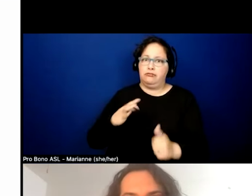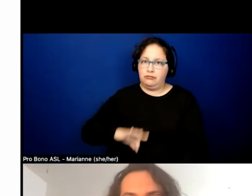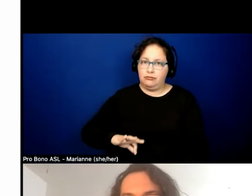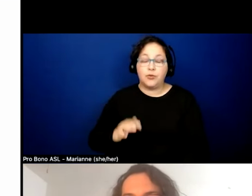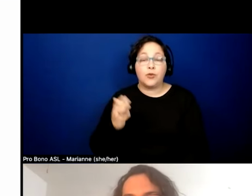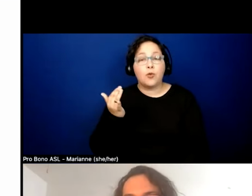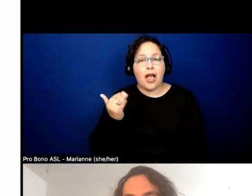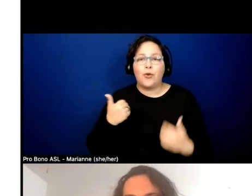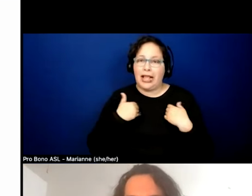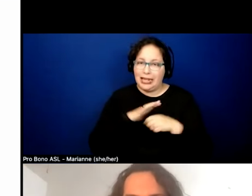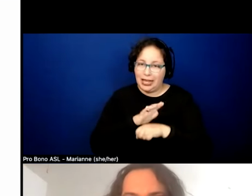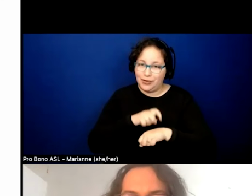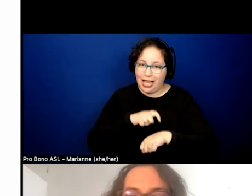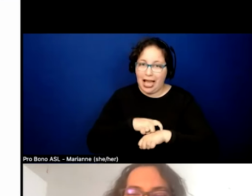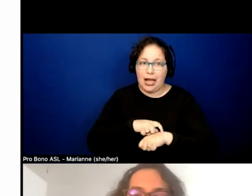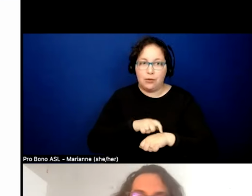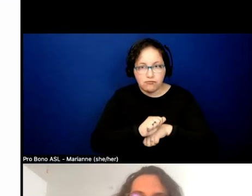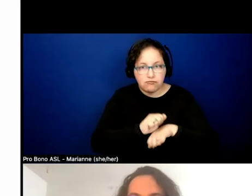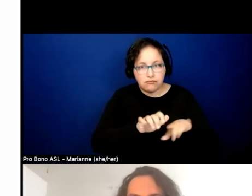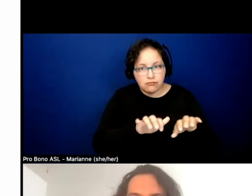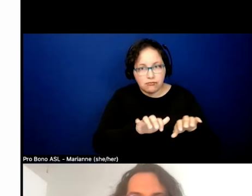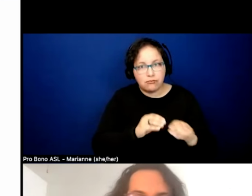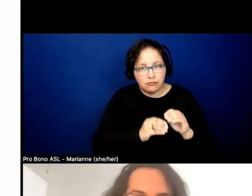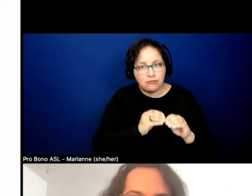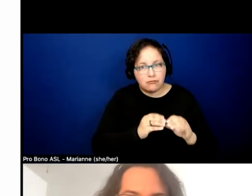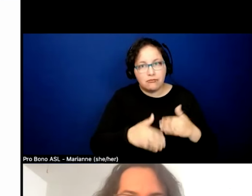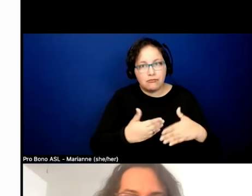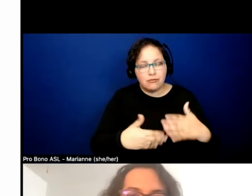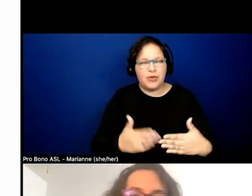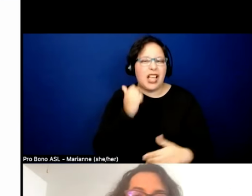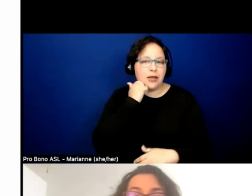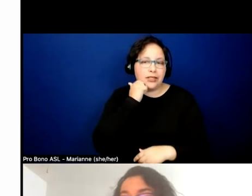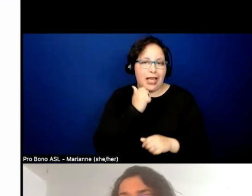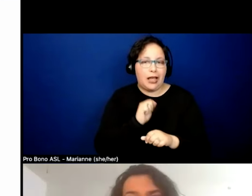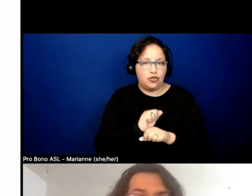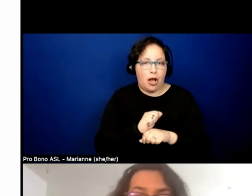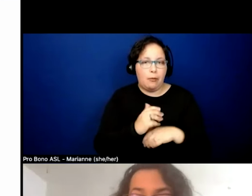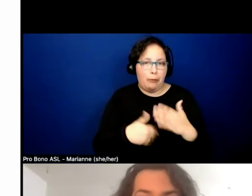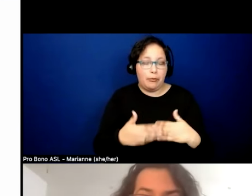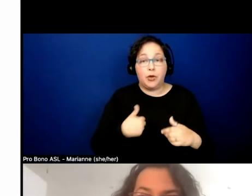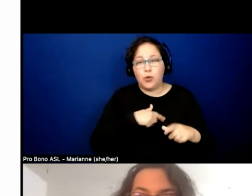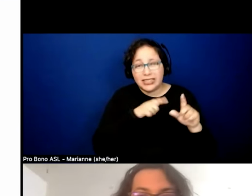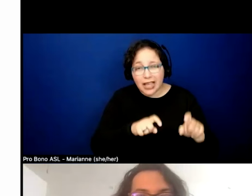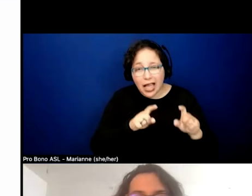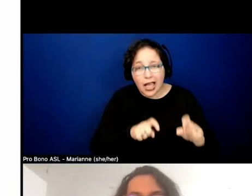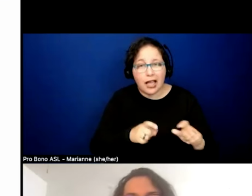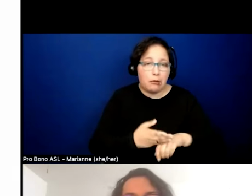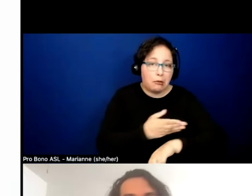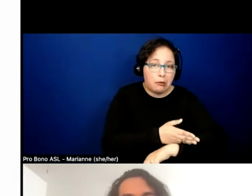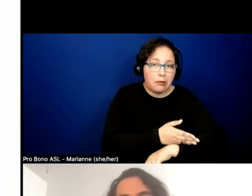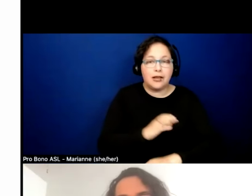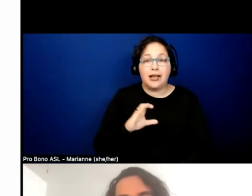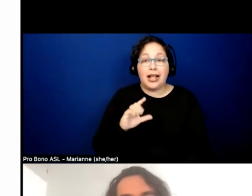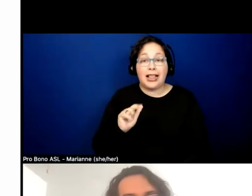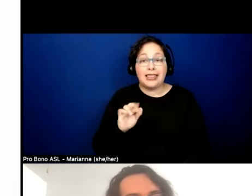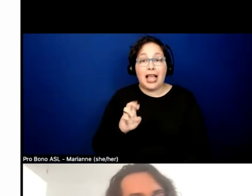we had time to work on this as part of our everyday jobs. We tested and improved the outputs. Claire was teaching